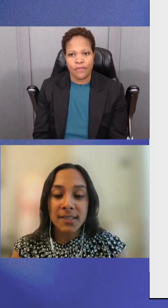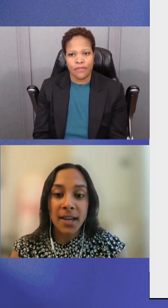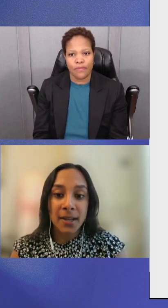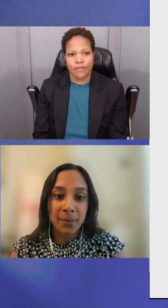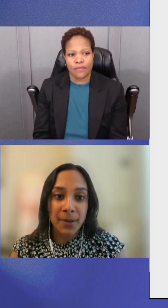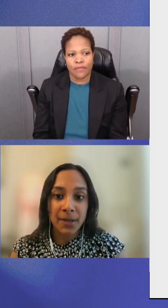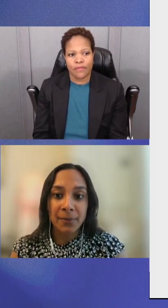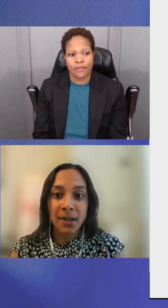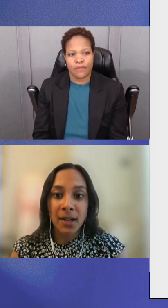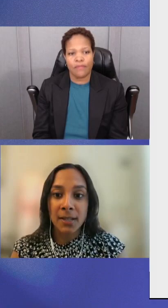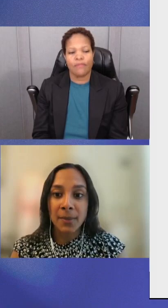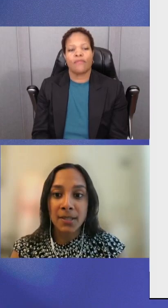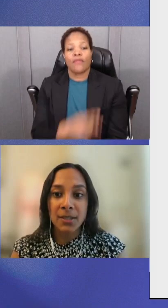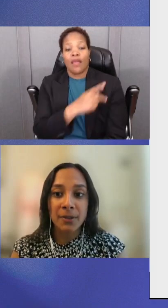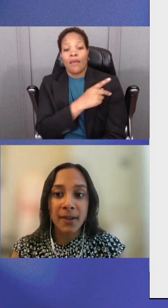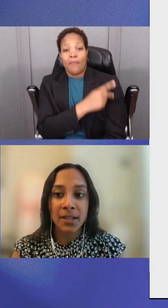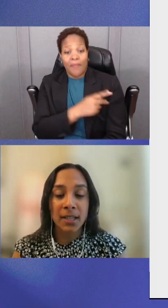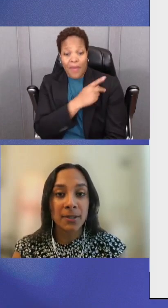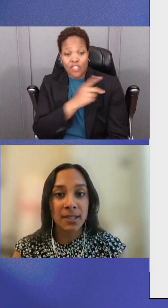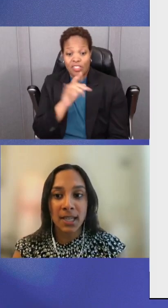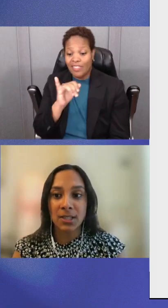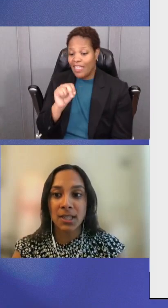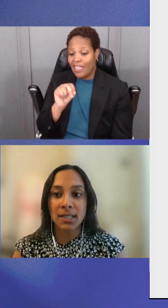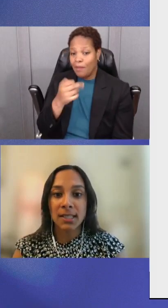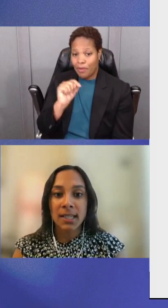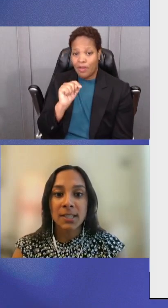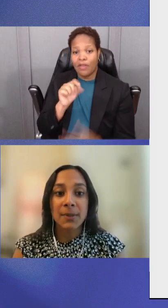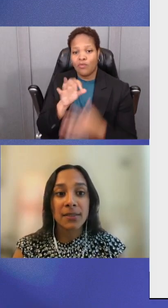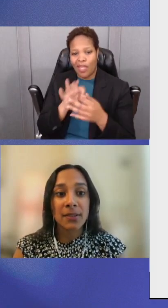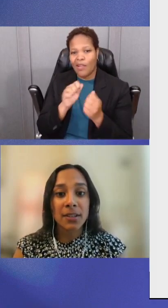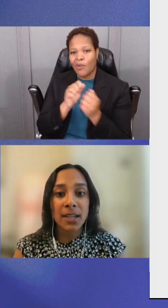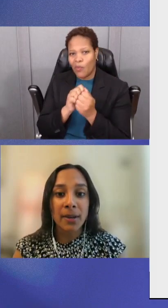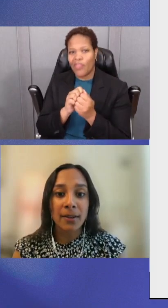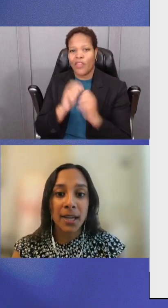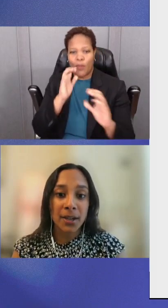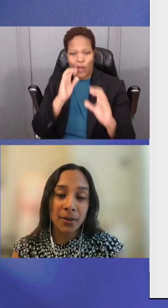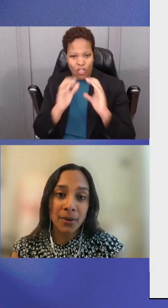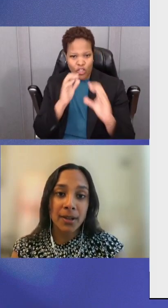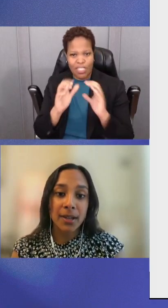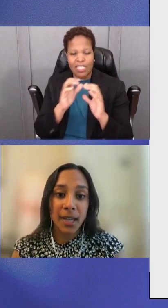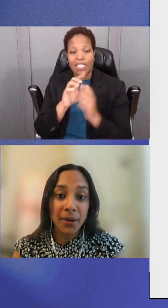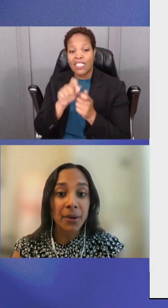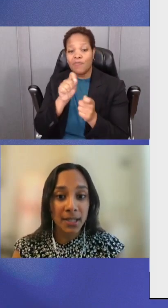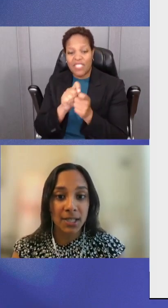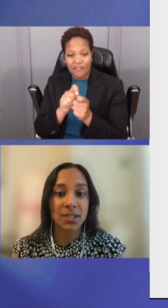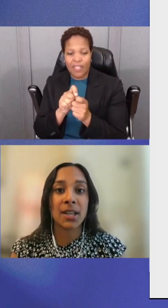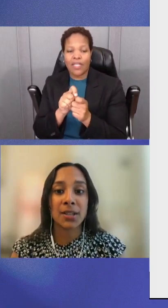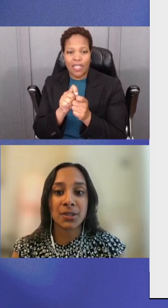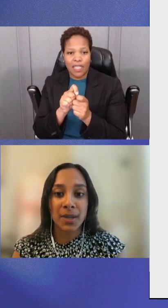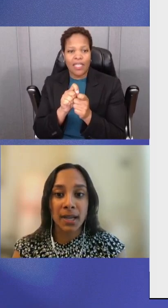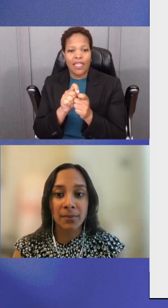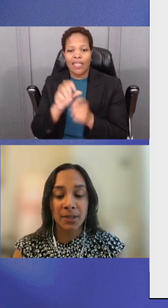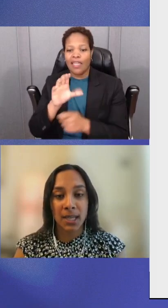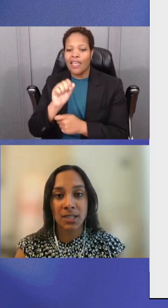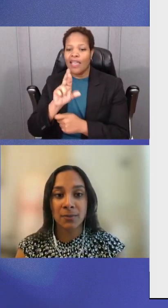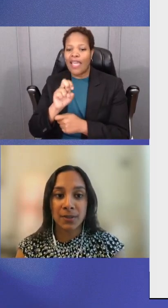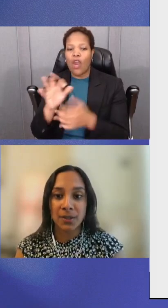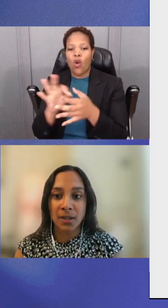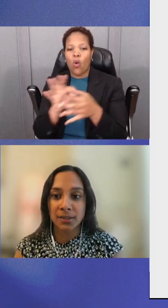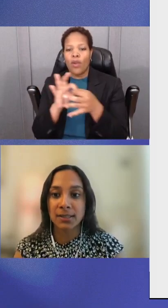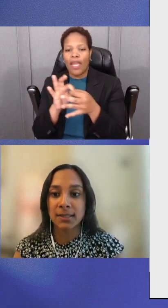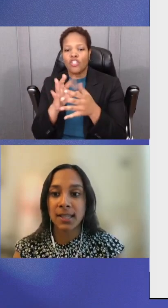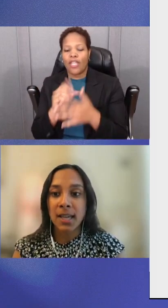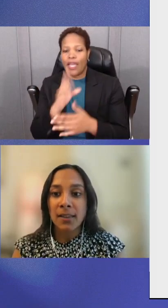Patients desire input regarding patient-provider communication, specifically around care coordination and direct communication with